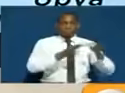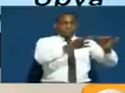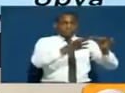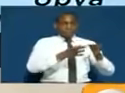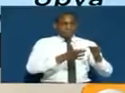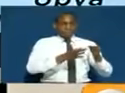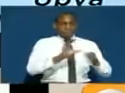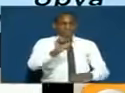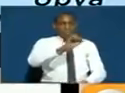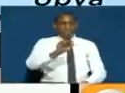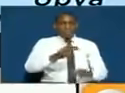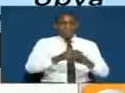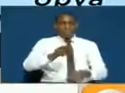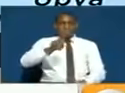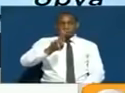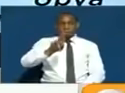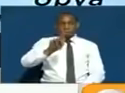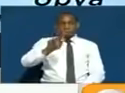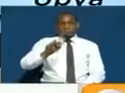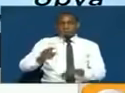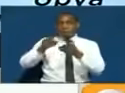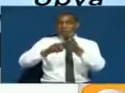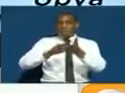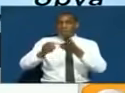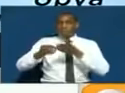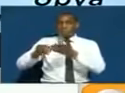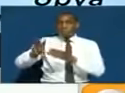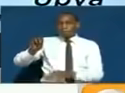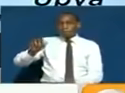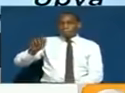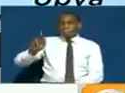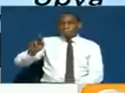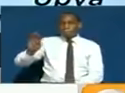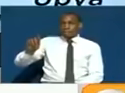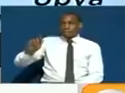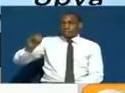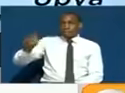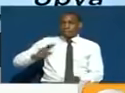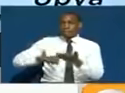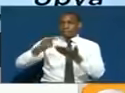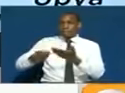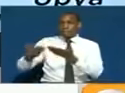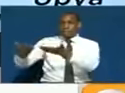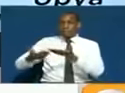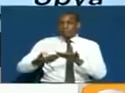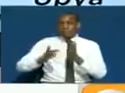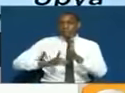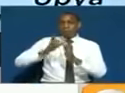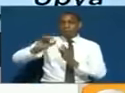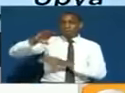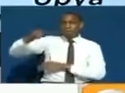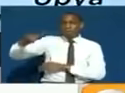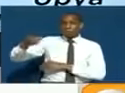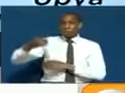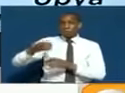Treasury Cabinet Secretary Ukur Yatani has accused the leadership of Marsabit County of failing to bring meaningful development to the